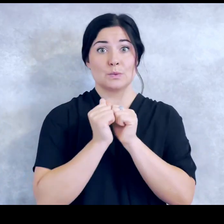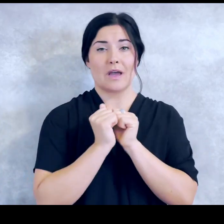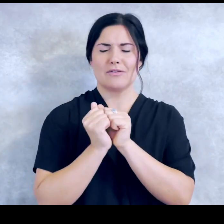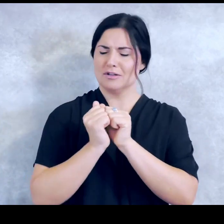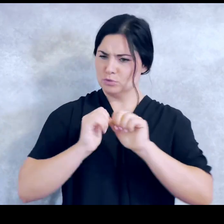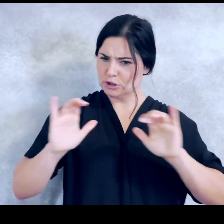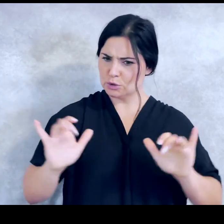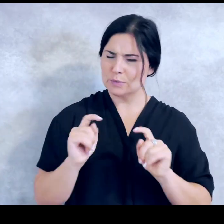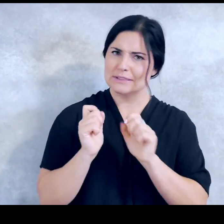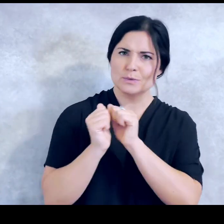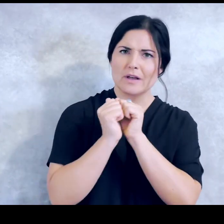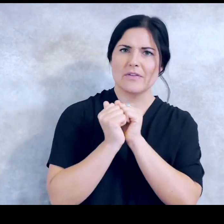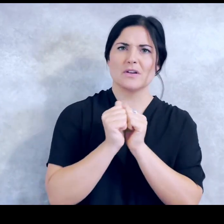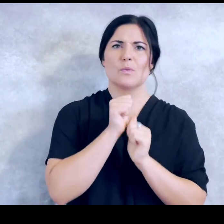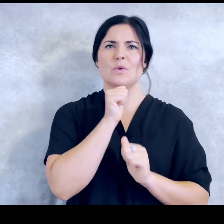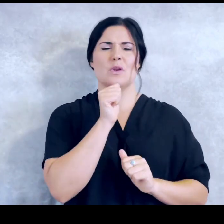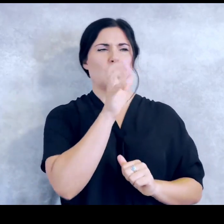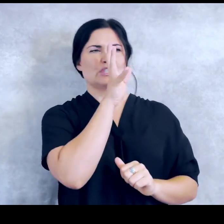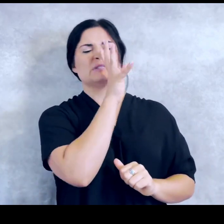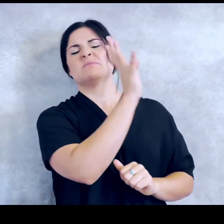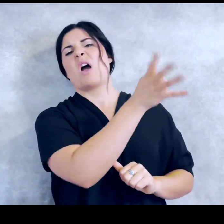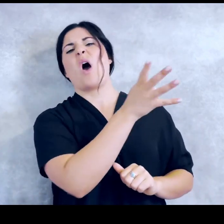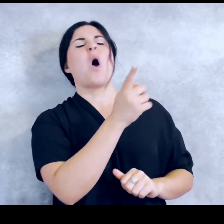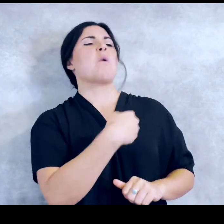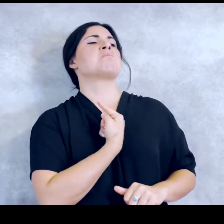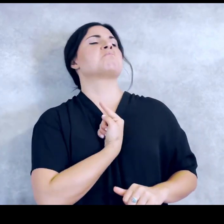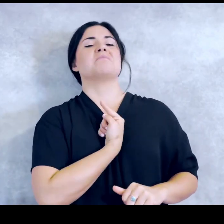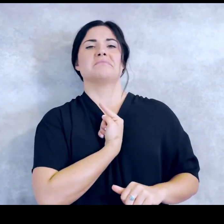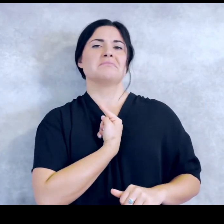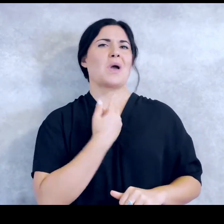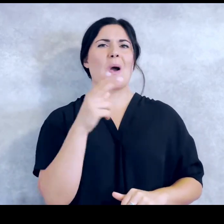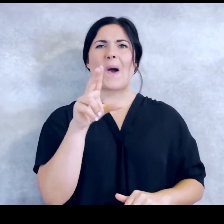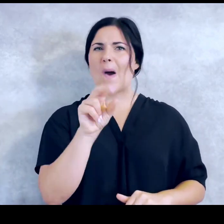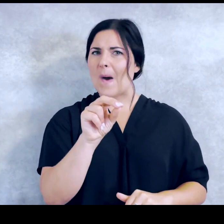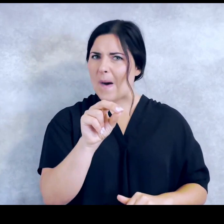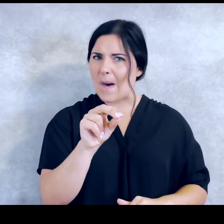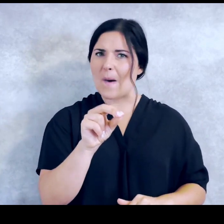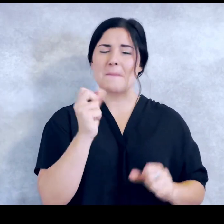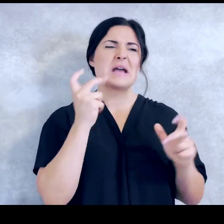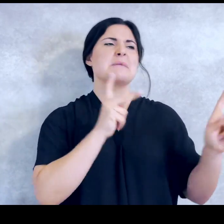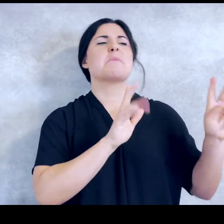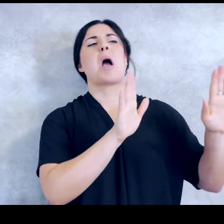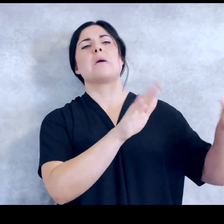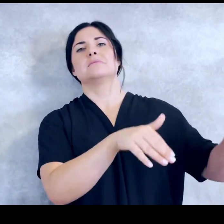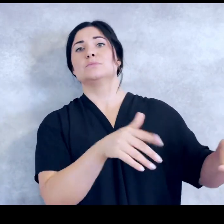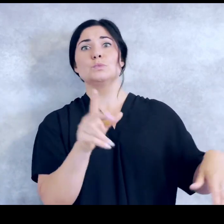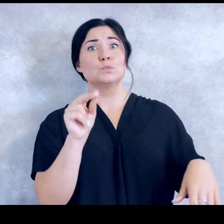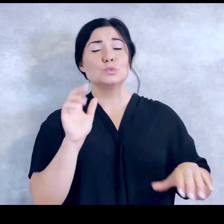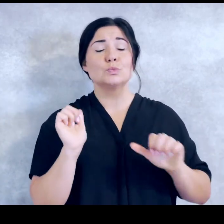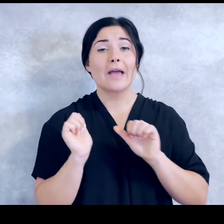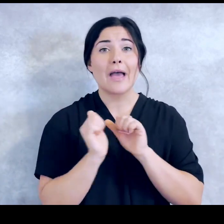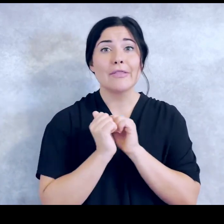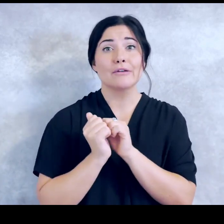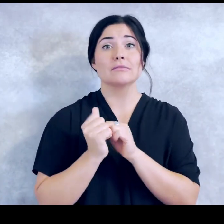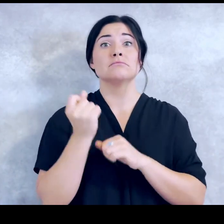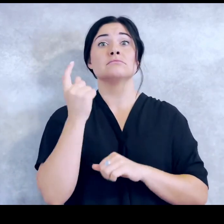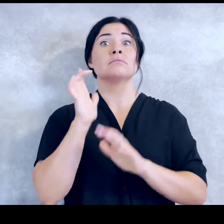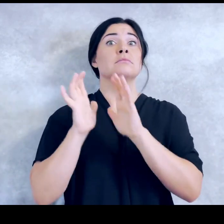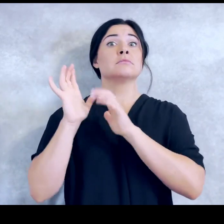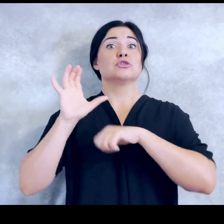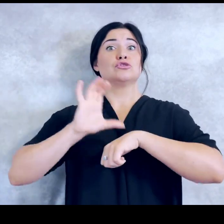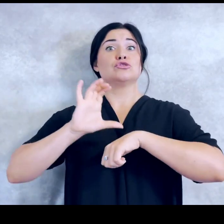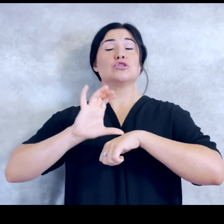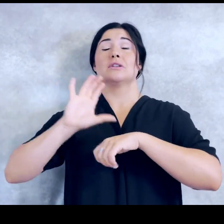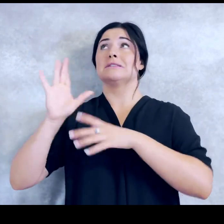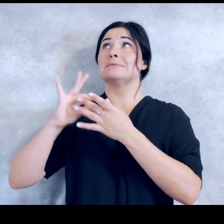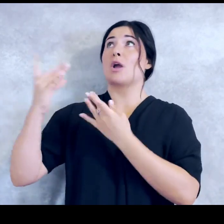But we do it together. We do it together. We don't forsake the gathering. We don't just say, I'll see them next time. Or they got enough people. No, we do it together. The